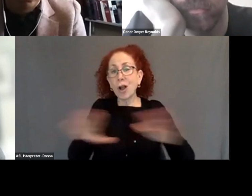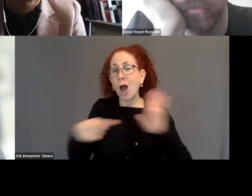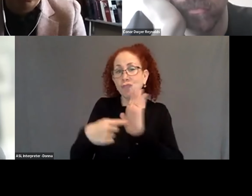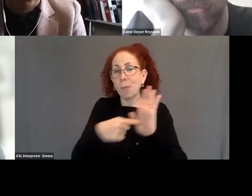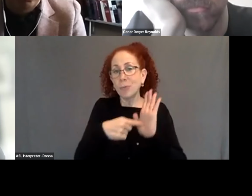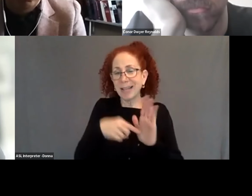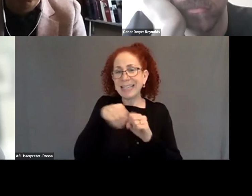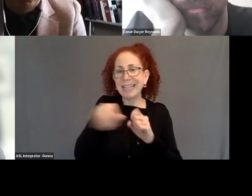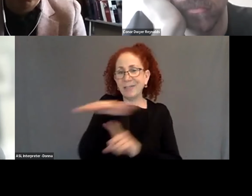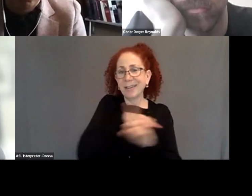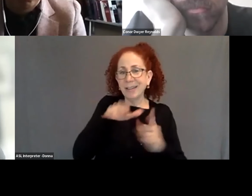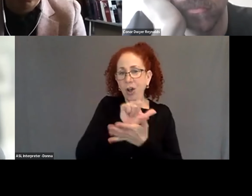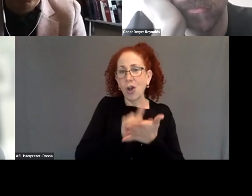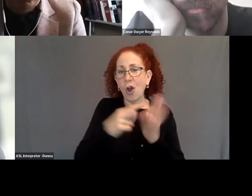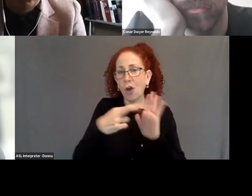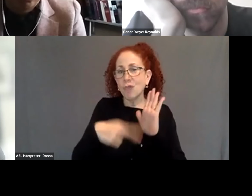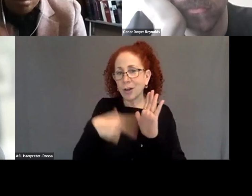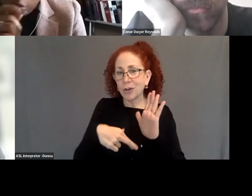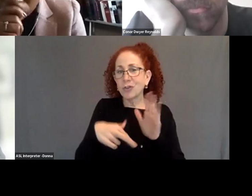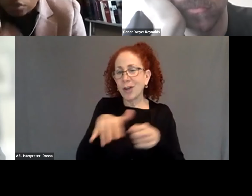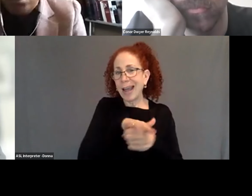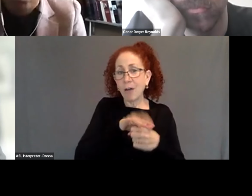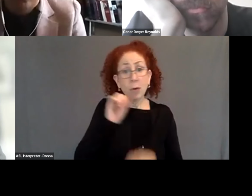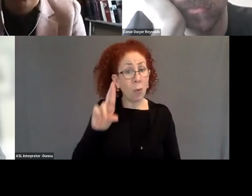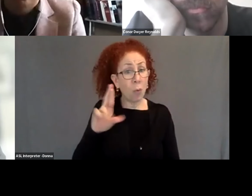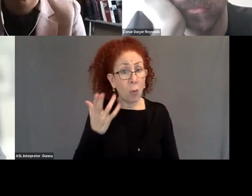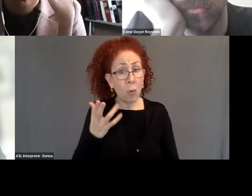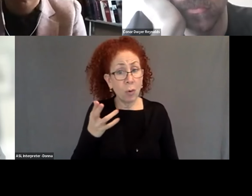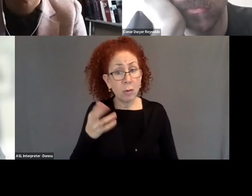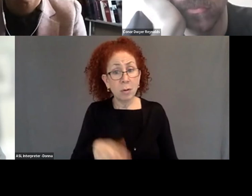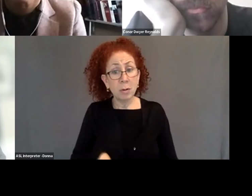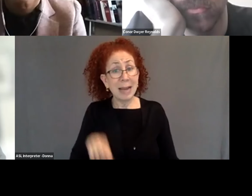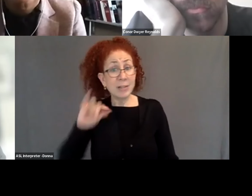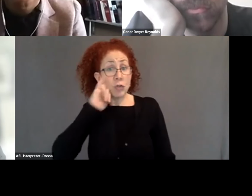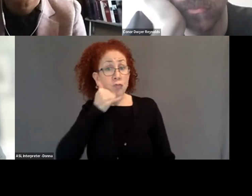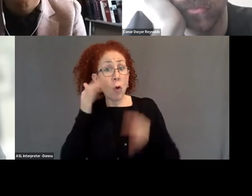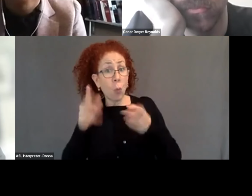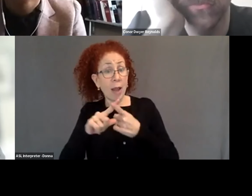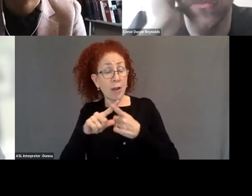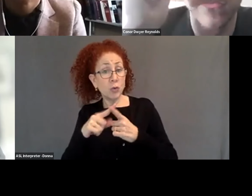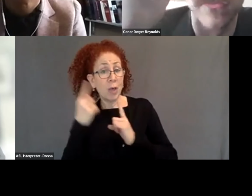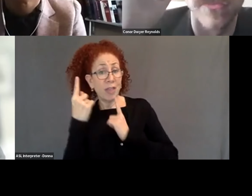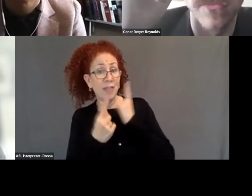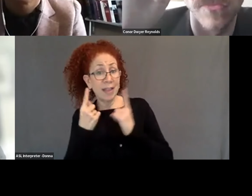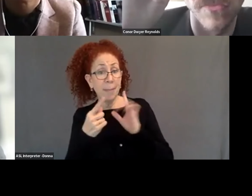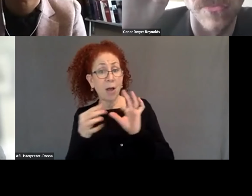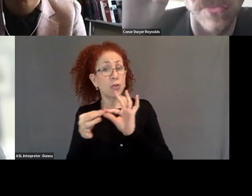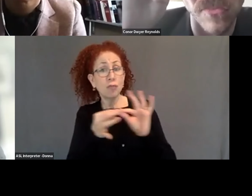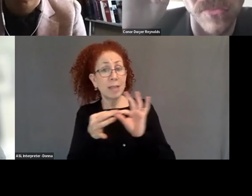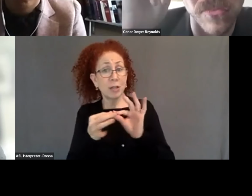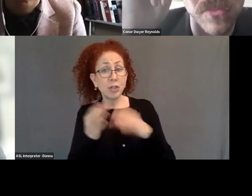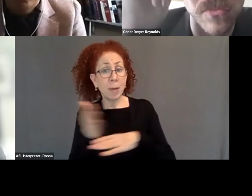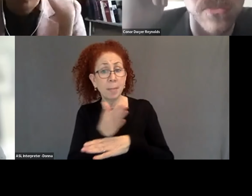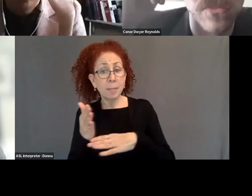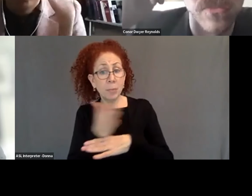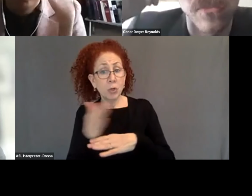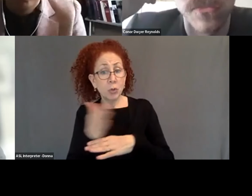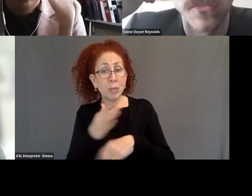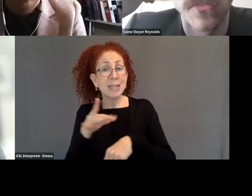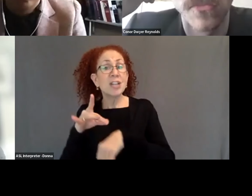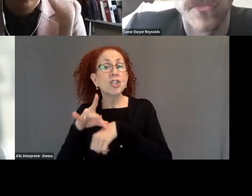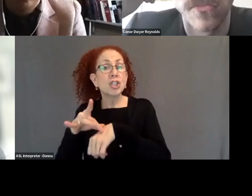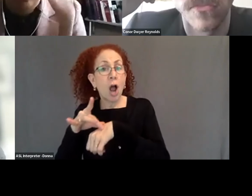the environmental law regulatory regime, or is this the wrong way of thinking about the relationship between